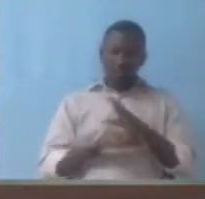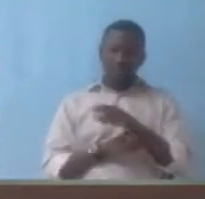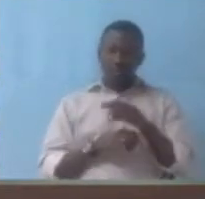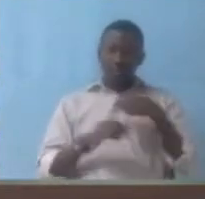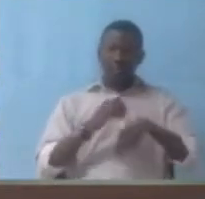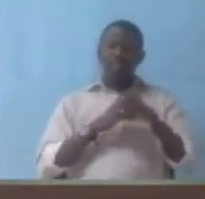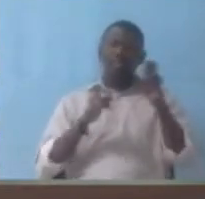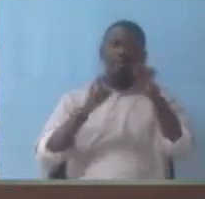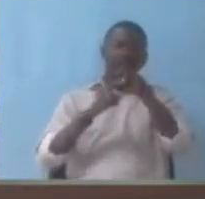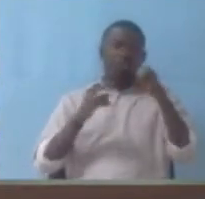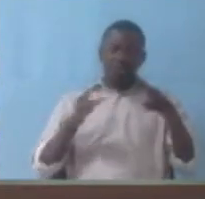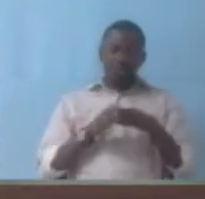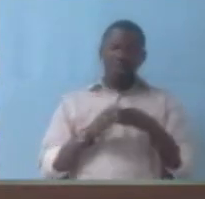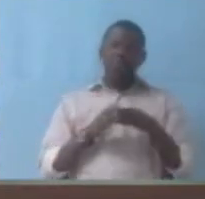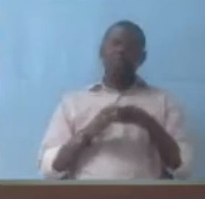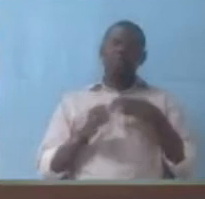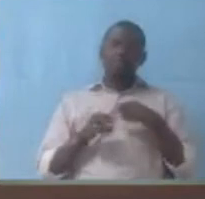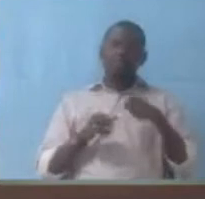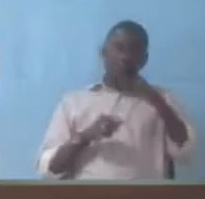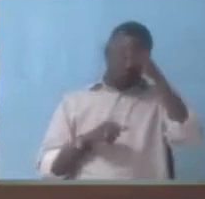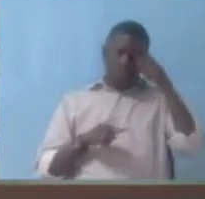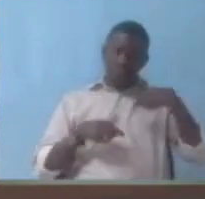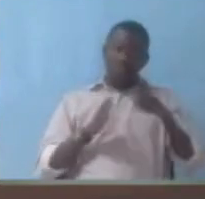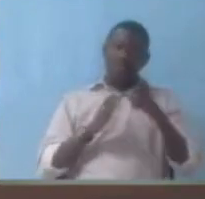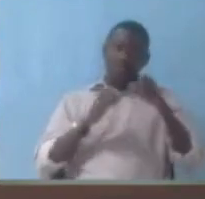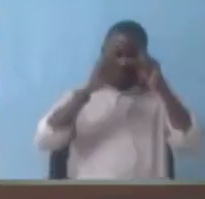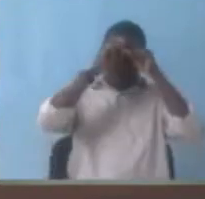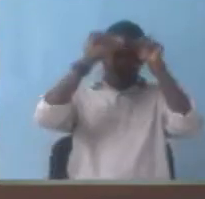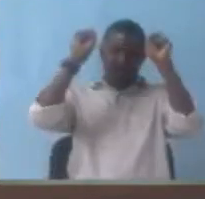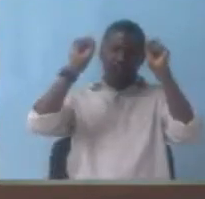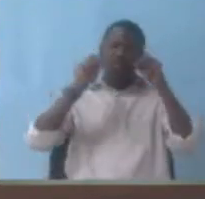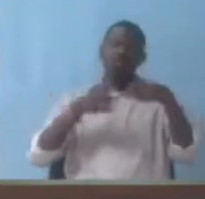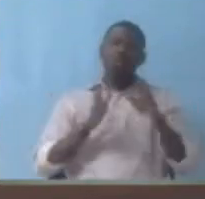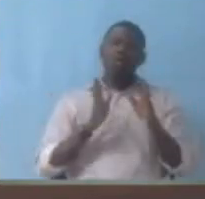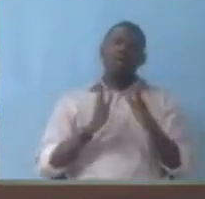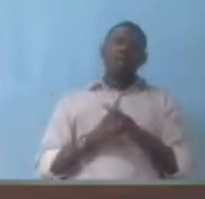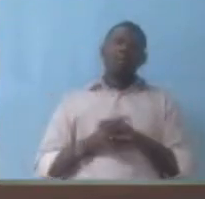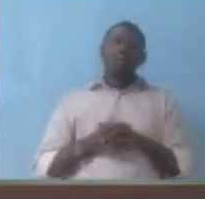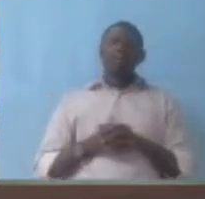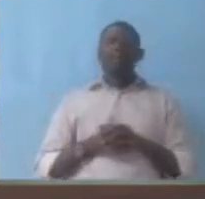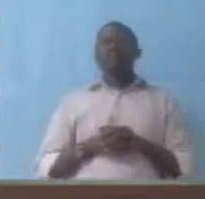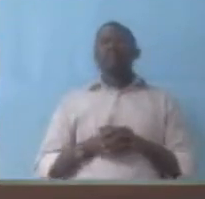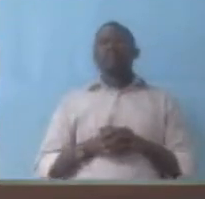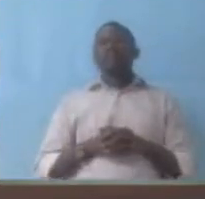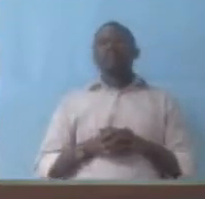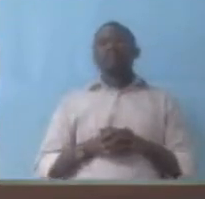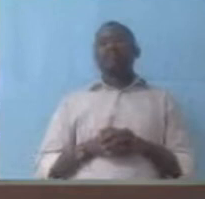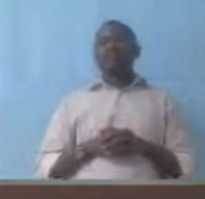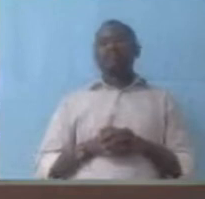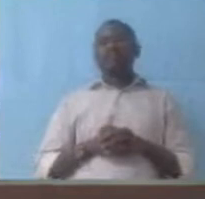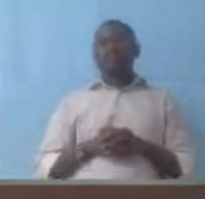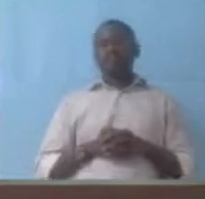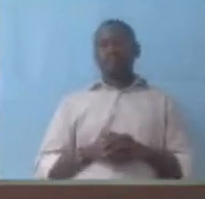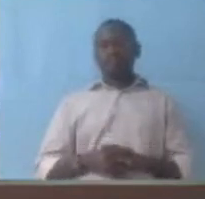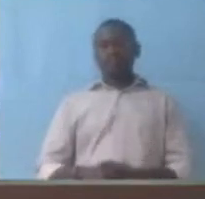of government. Wo mam fem fem soto ni lualu bala amunta hanna tara akatanya do nyamanu wolu